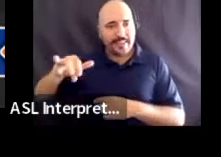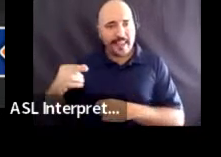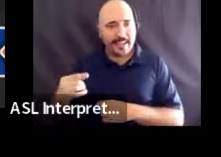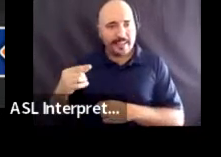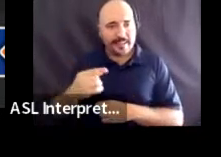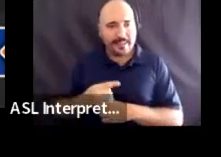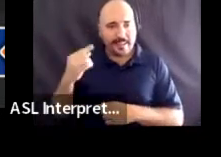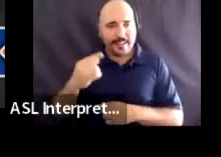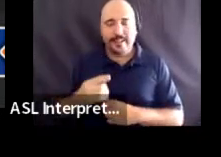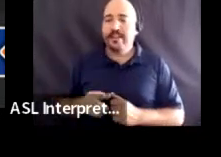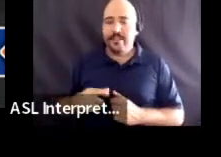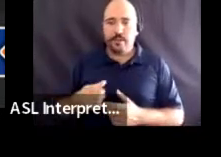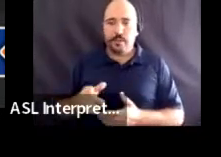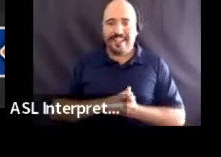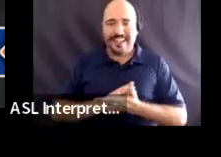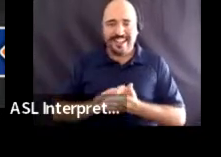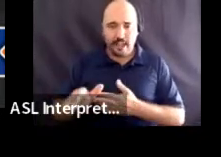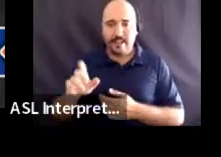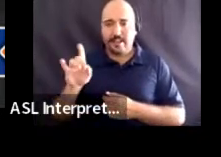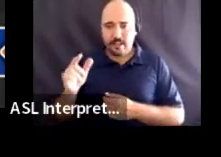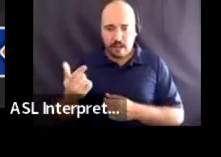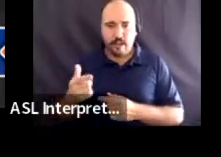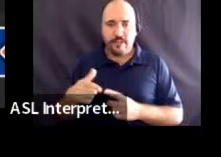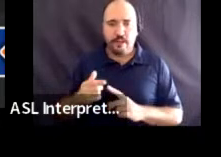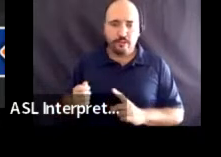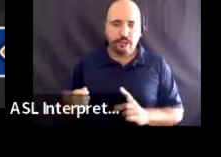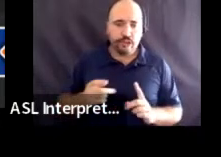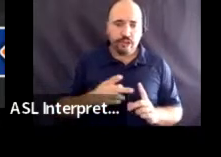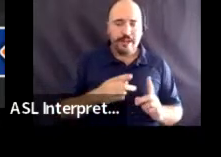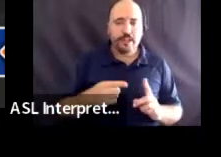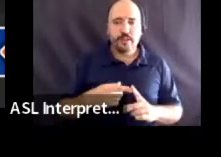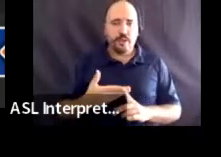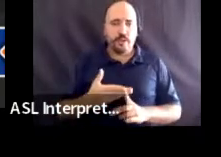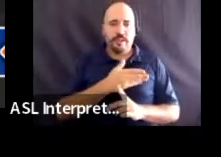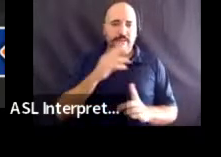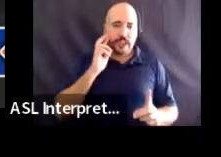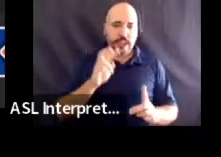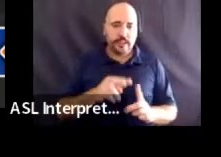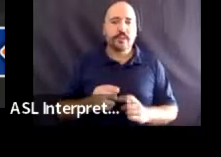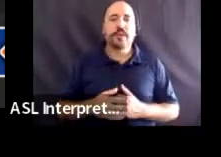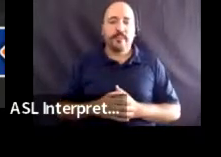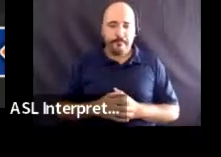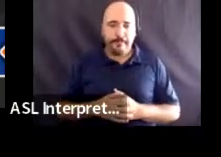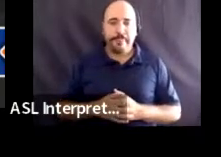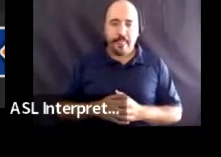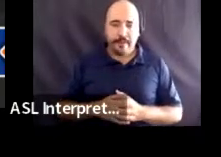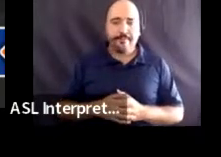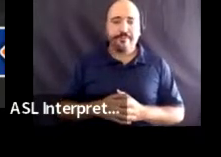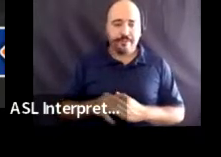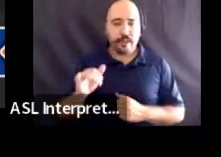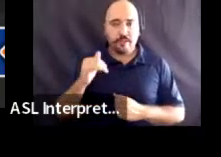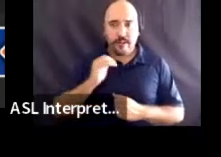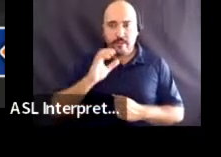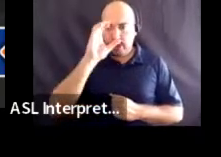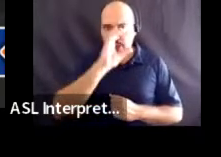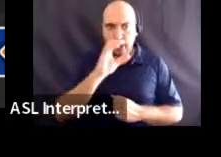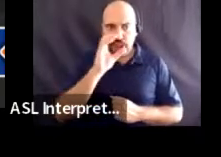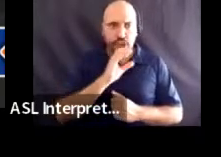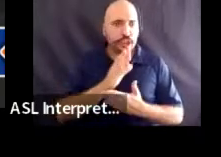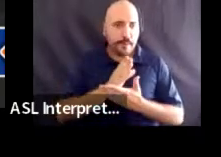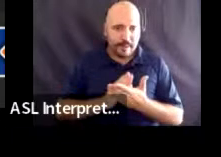and then you clear the dialog and return back to the previous view. There's also a search component that